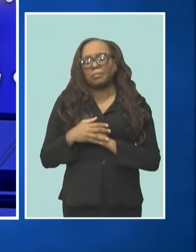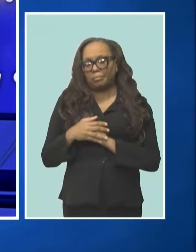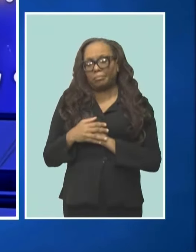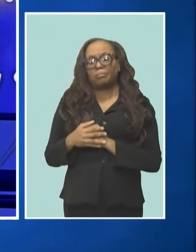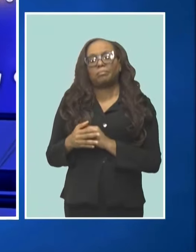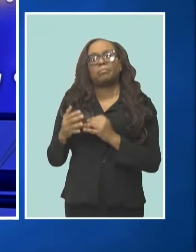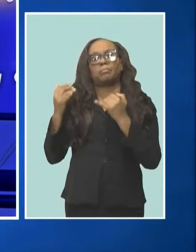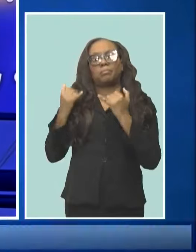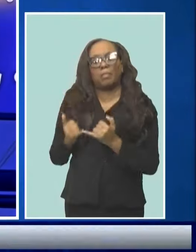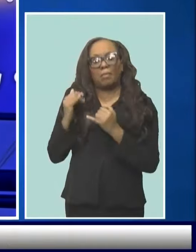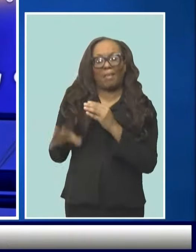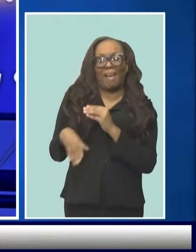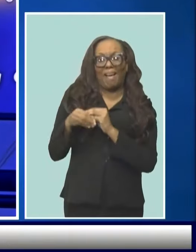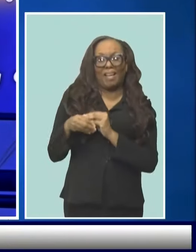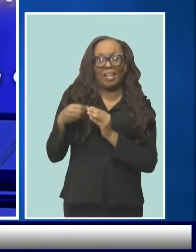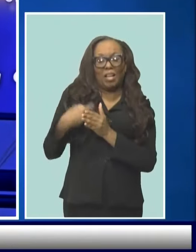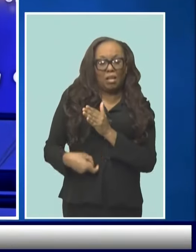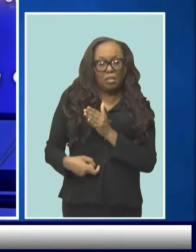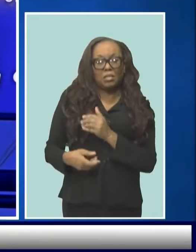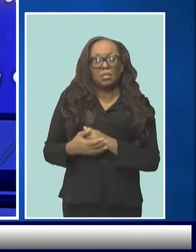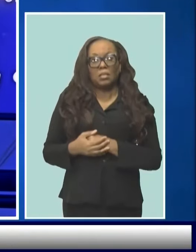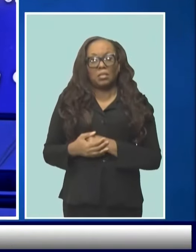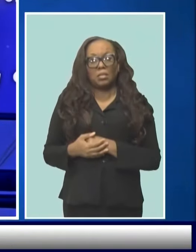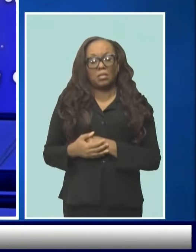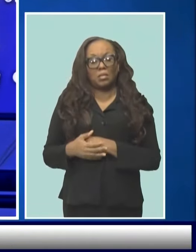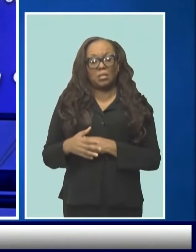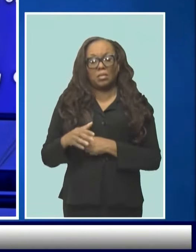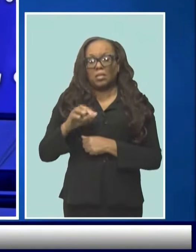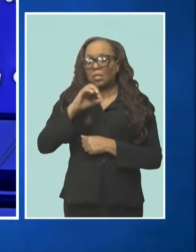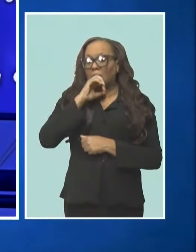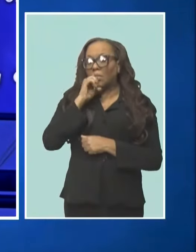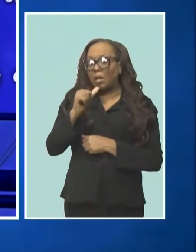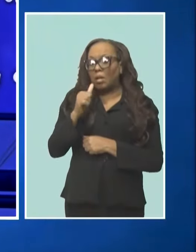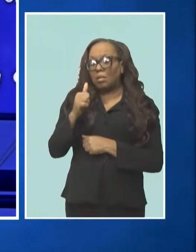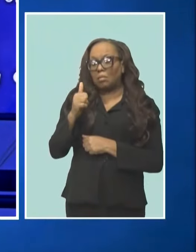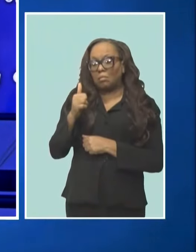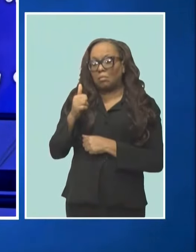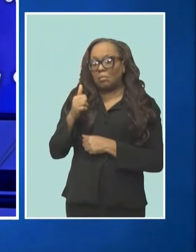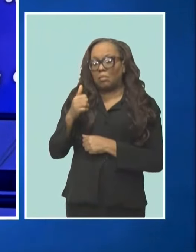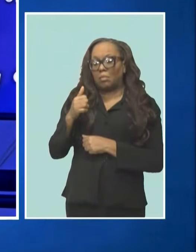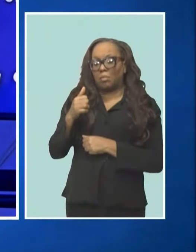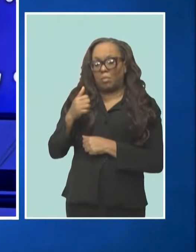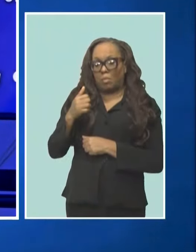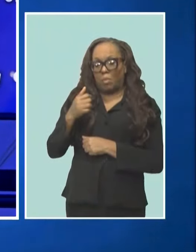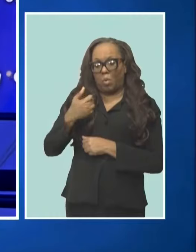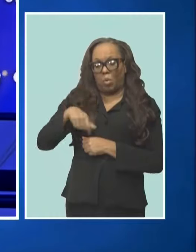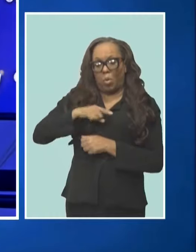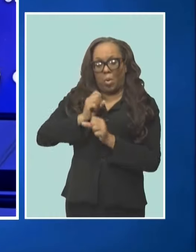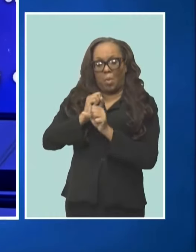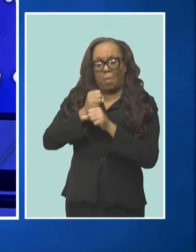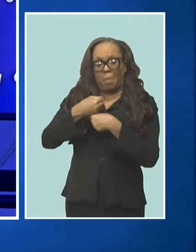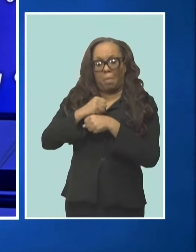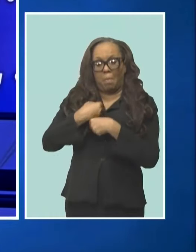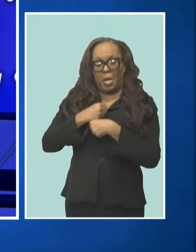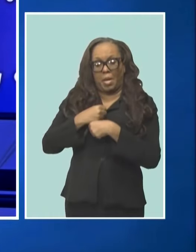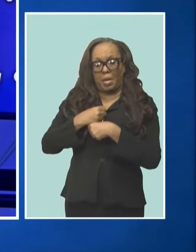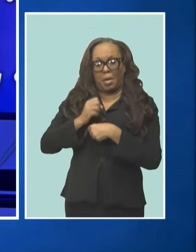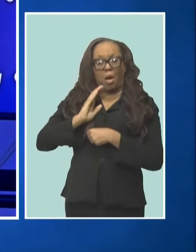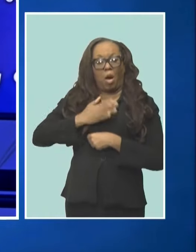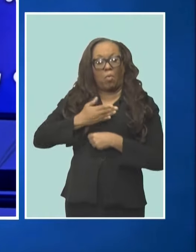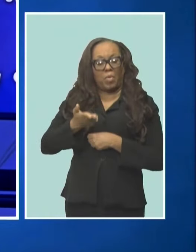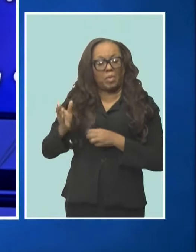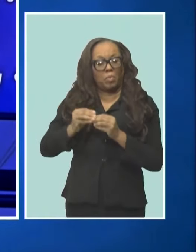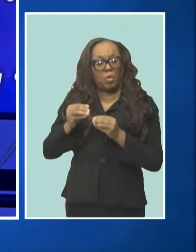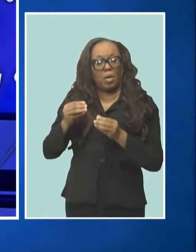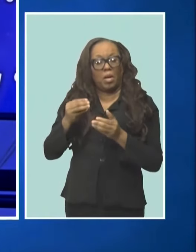particular cess and not because of any cost related to production or indeed to being able to source